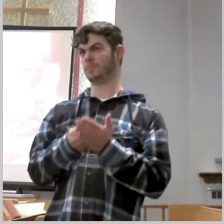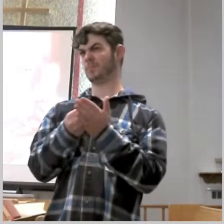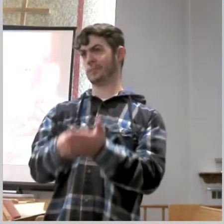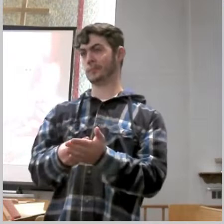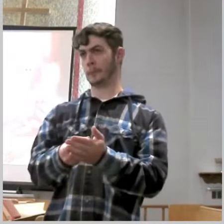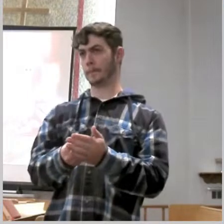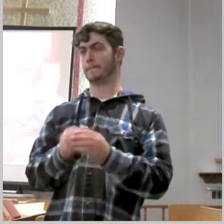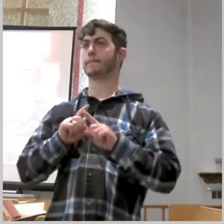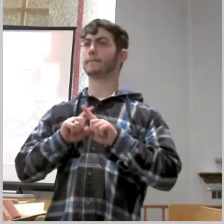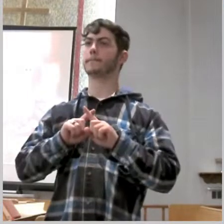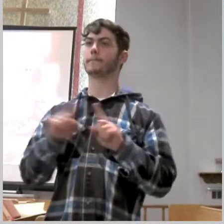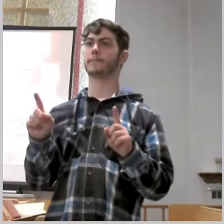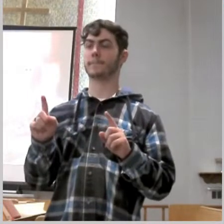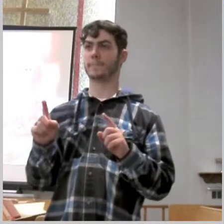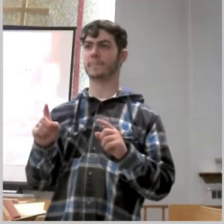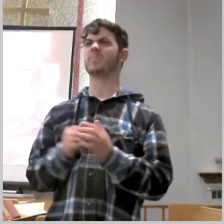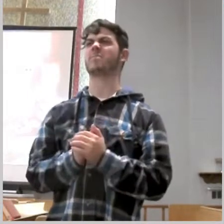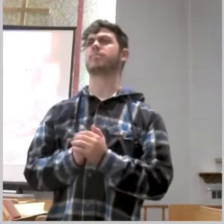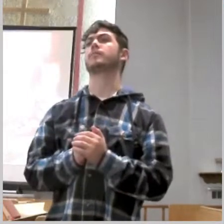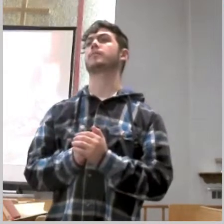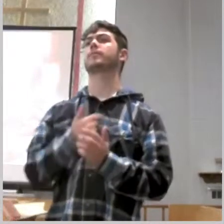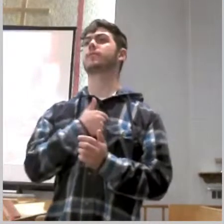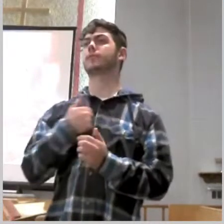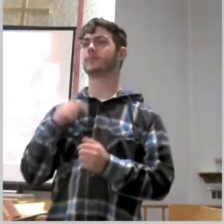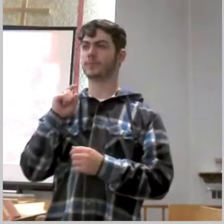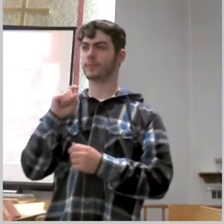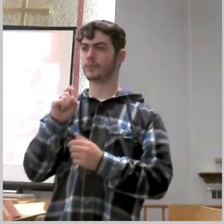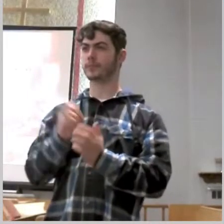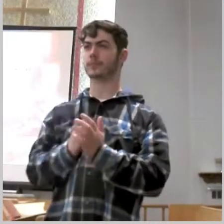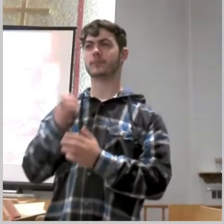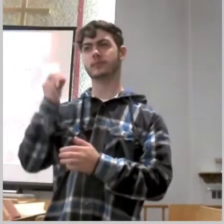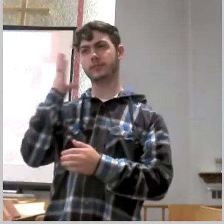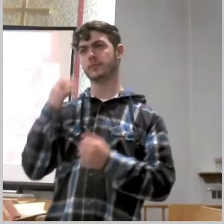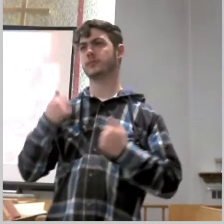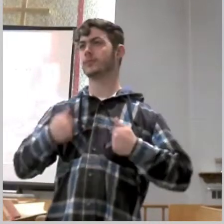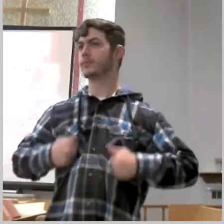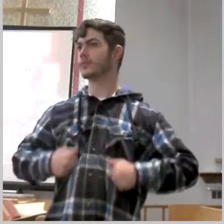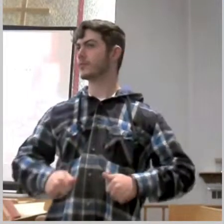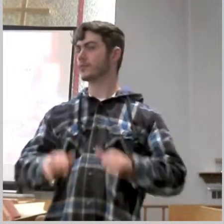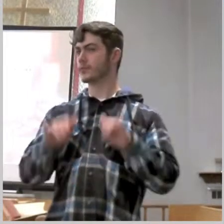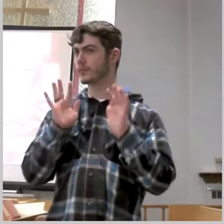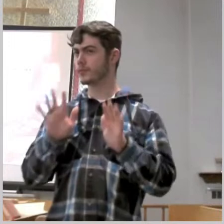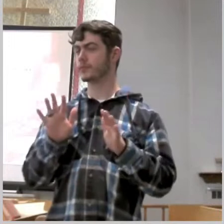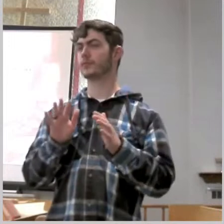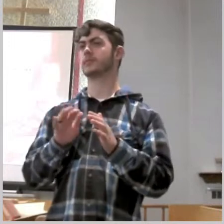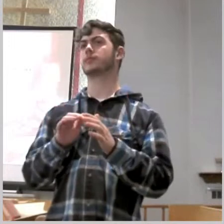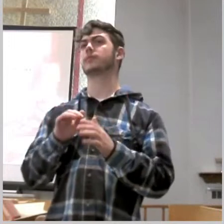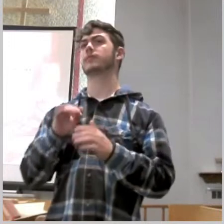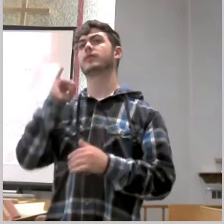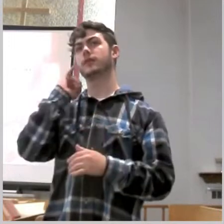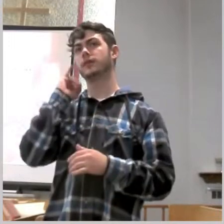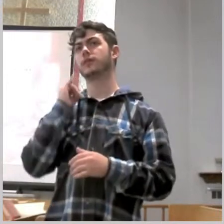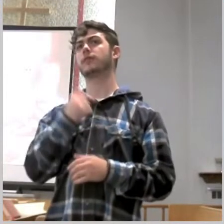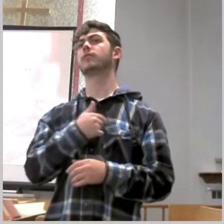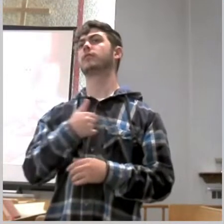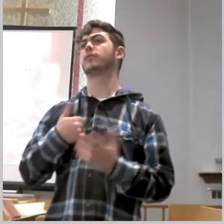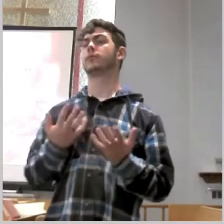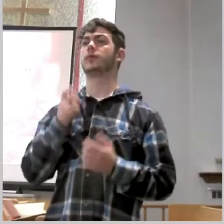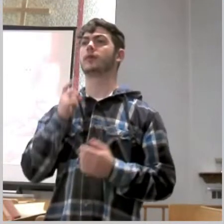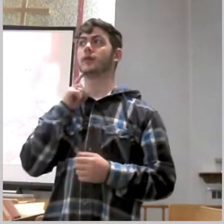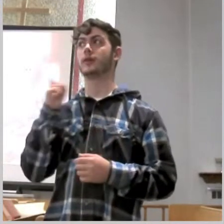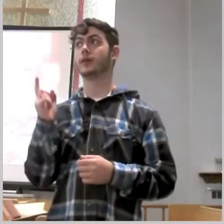will need to learn to sacrifice in order to answer the call to being